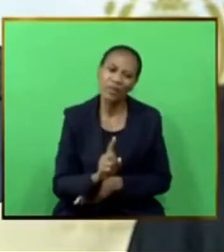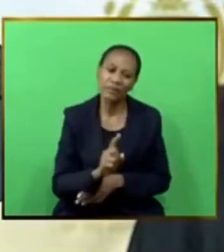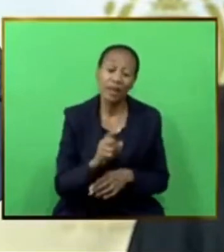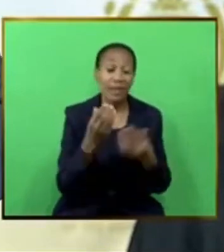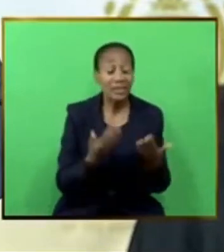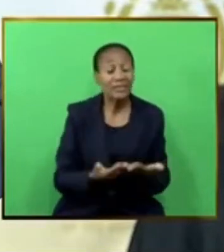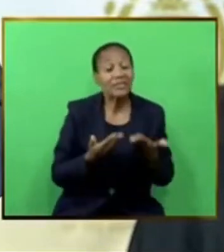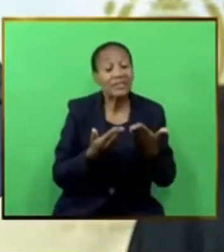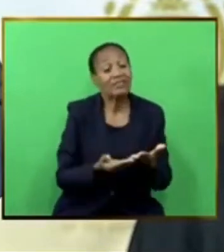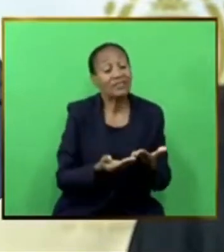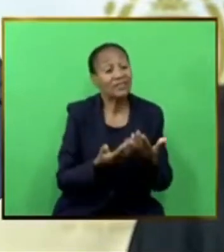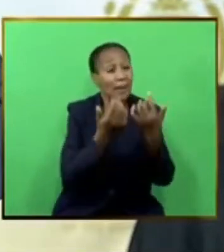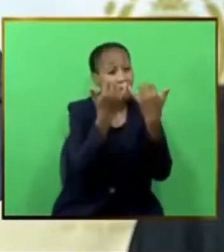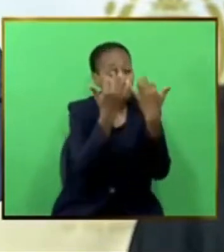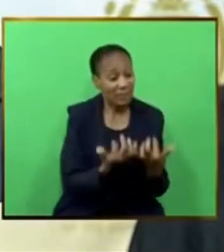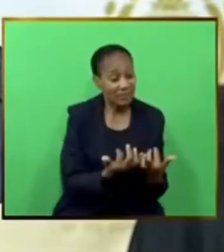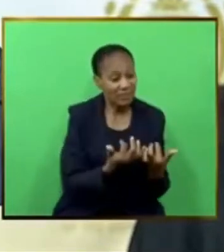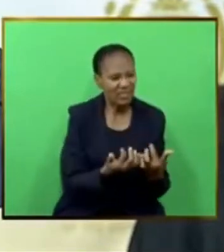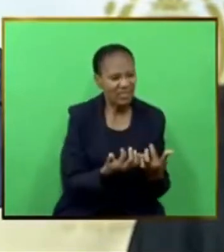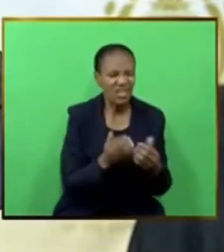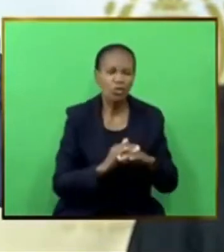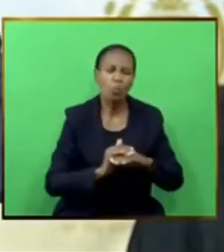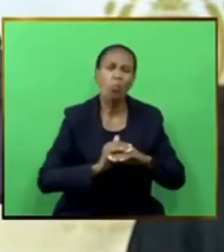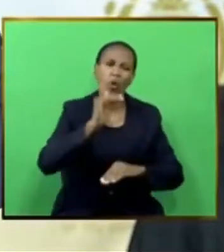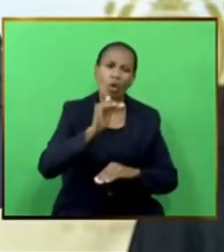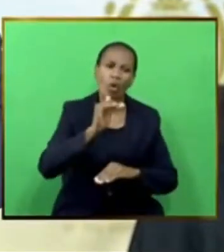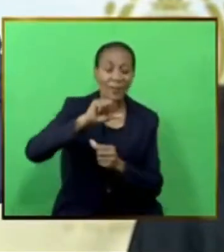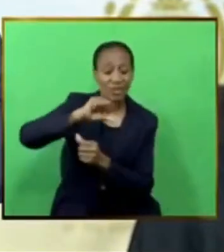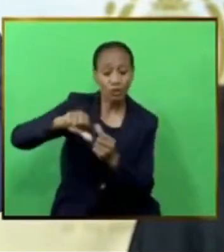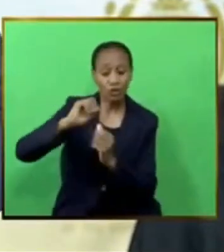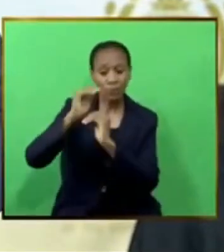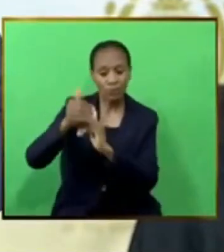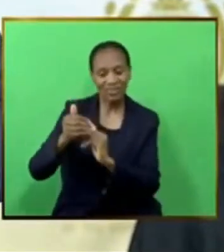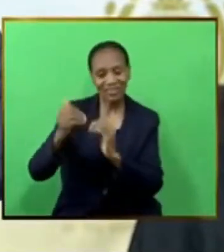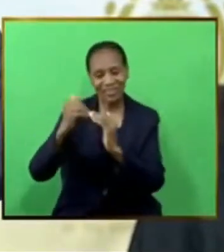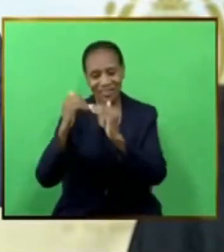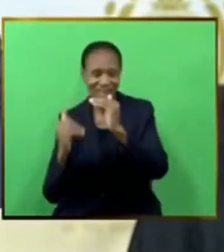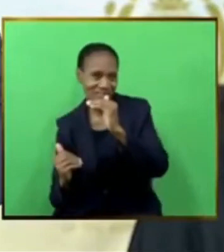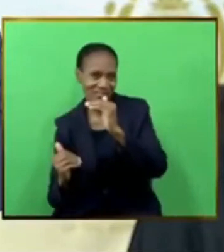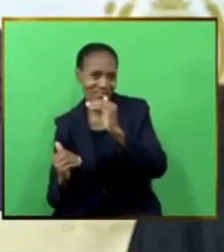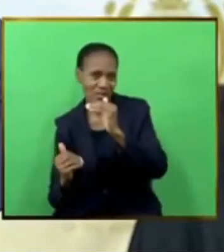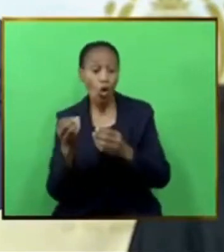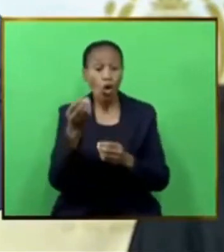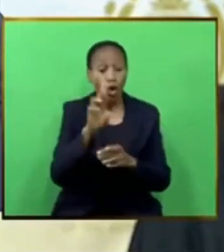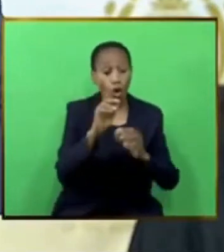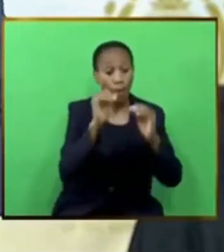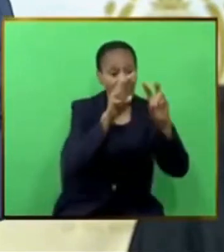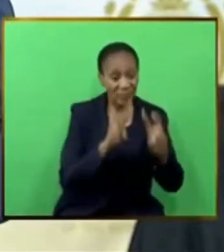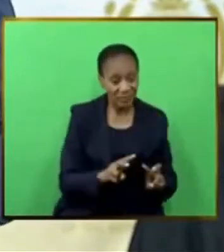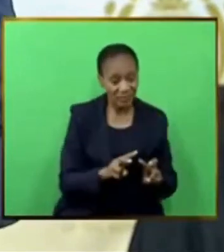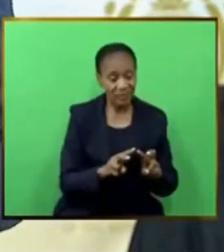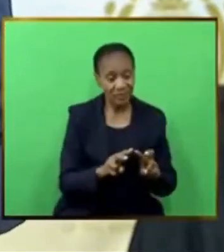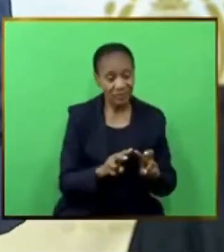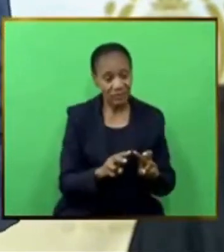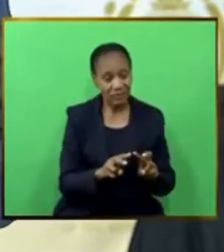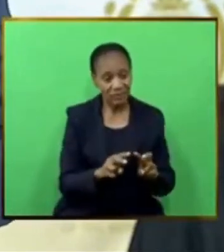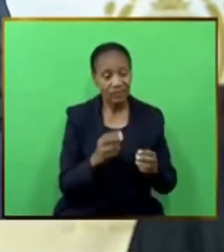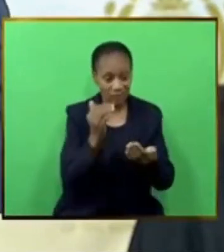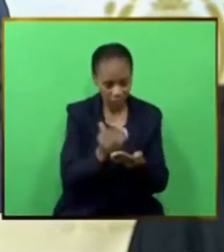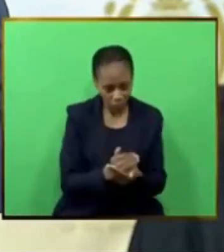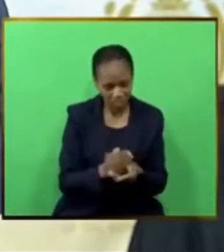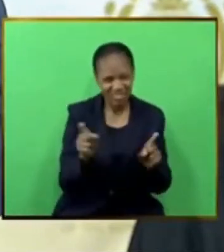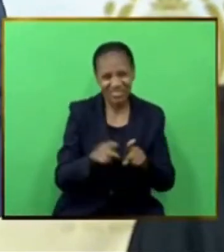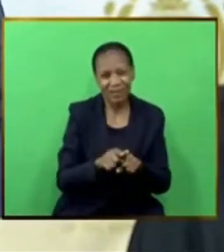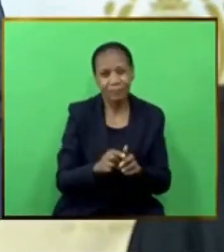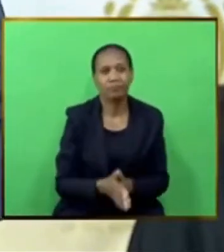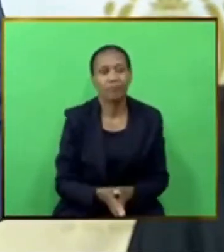is greater than the respective budgets of social protection, health, or peace and security. For this reason,